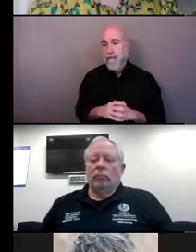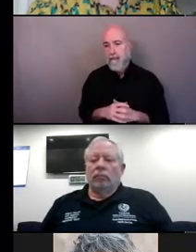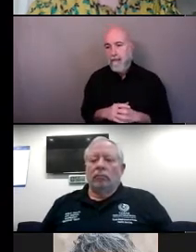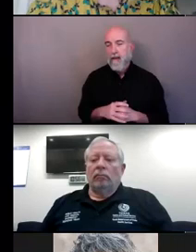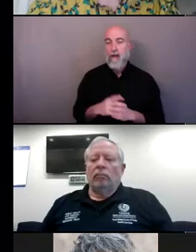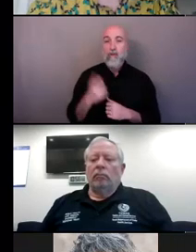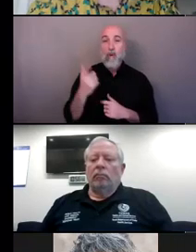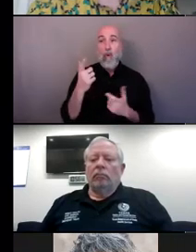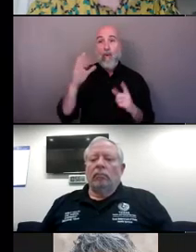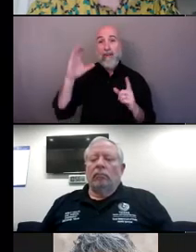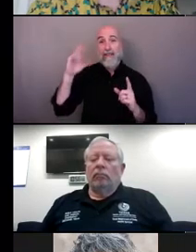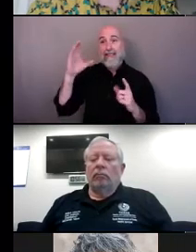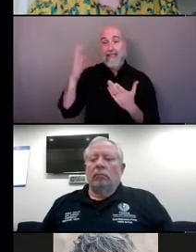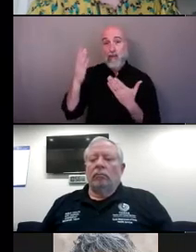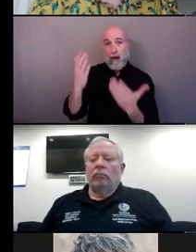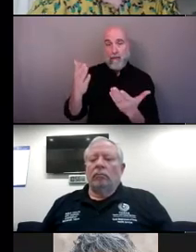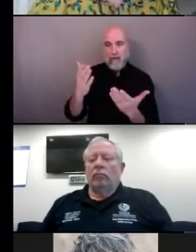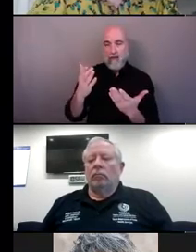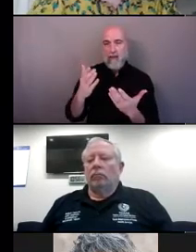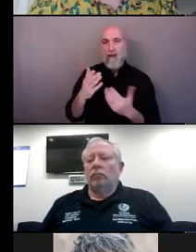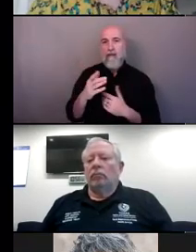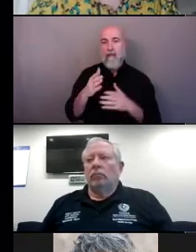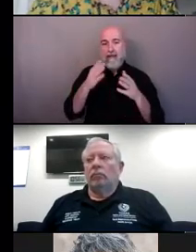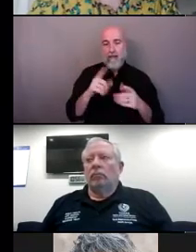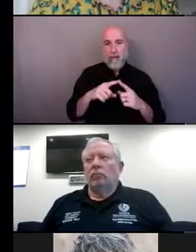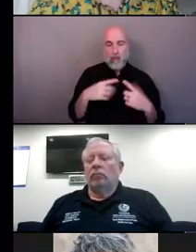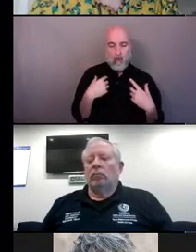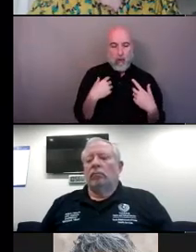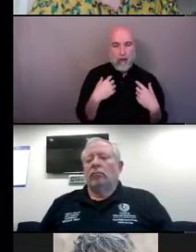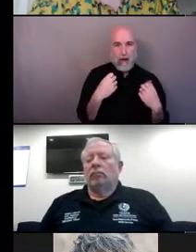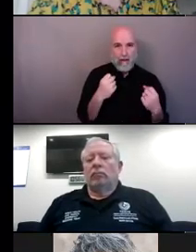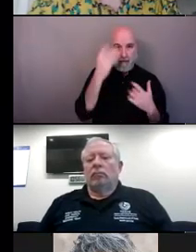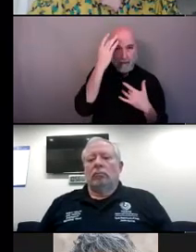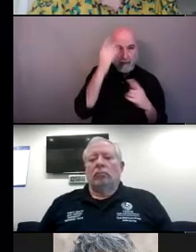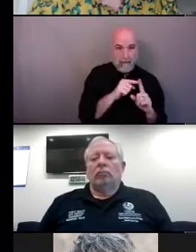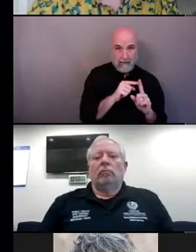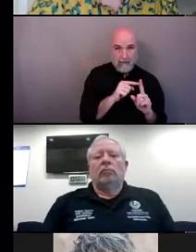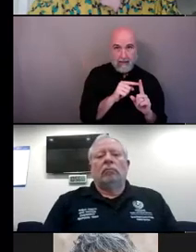recommendations from the CDC are that the individual recovers from the illness and,